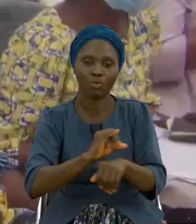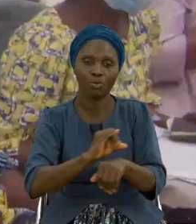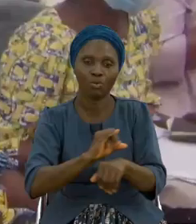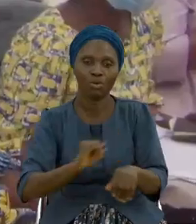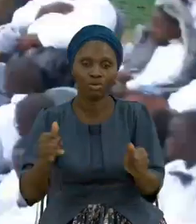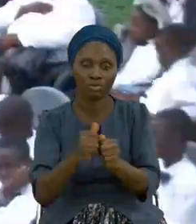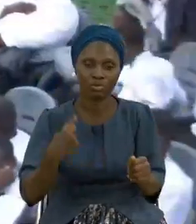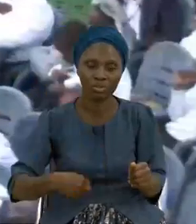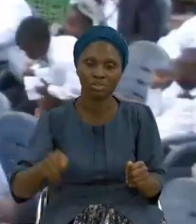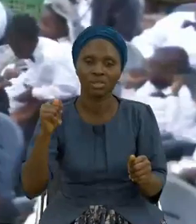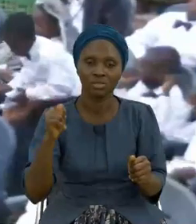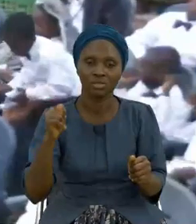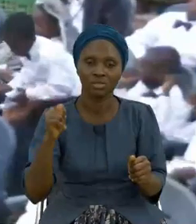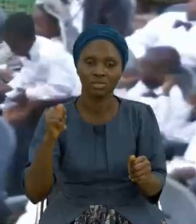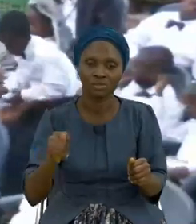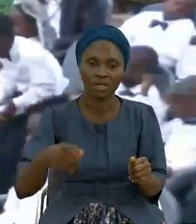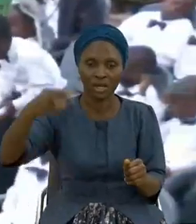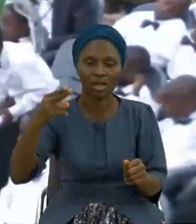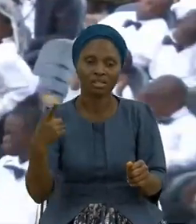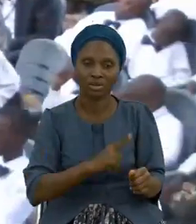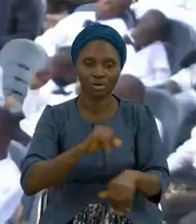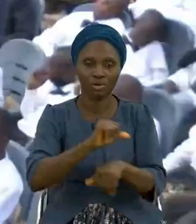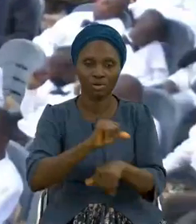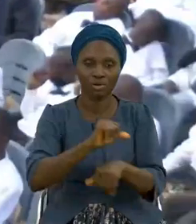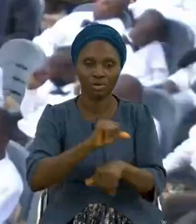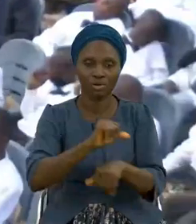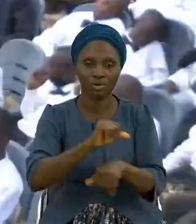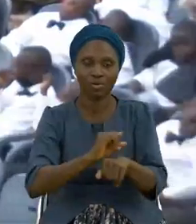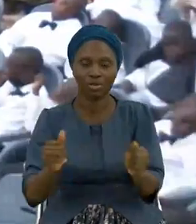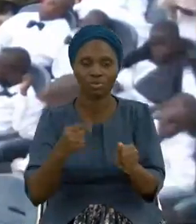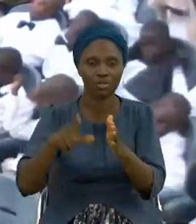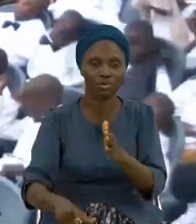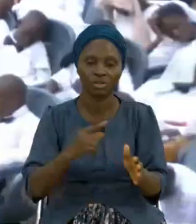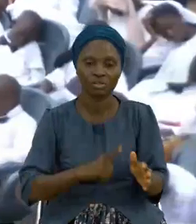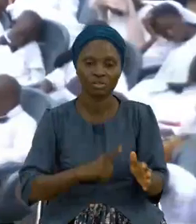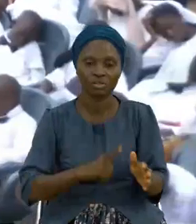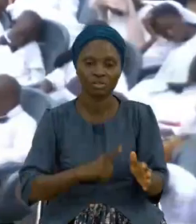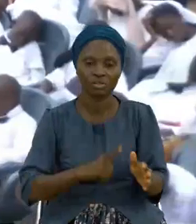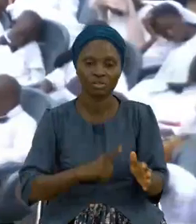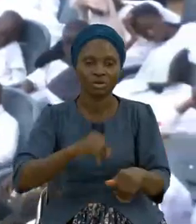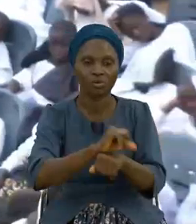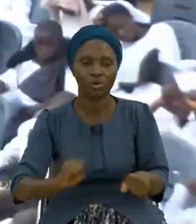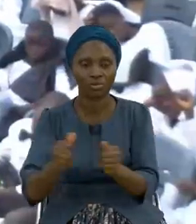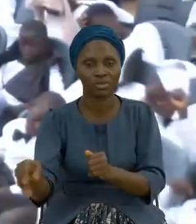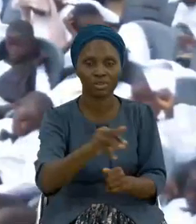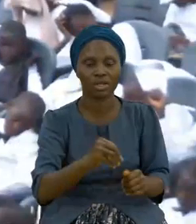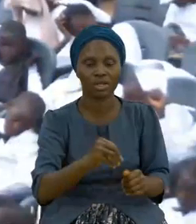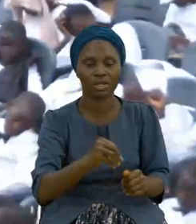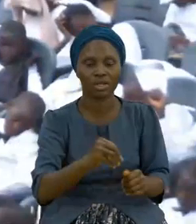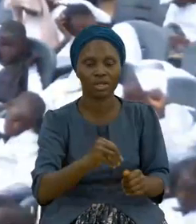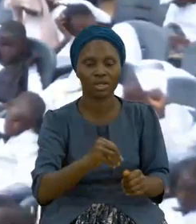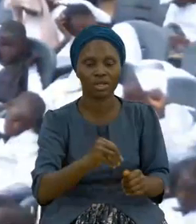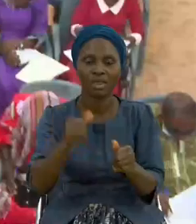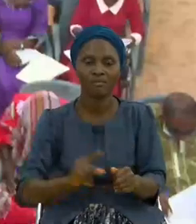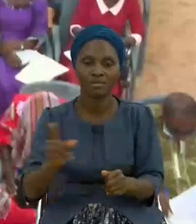law the lord working with them everywhere confirming the words were